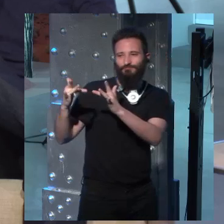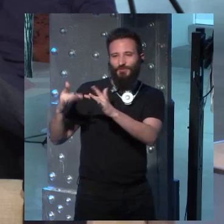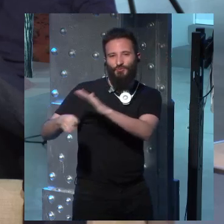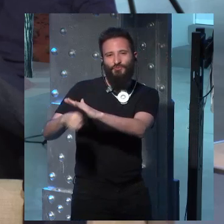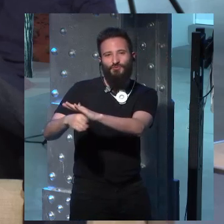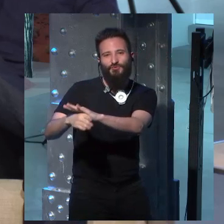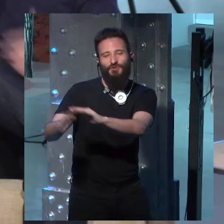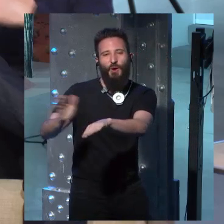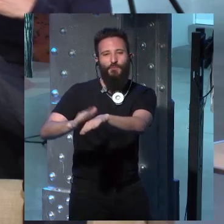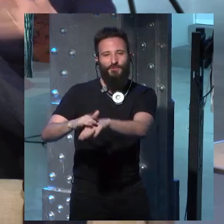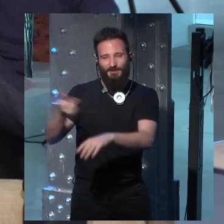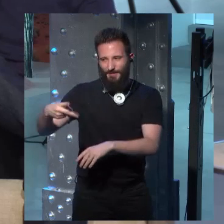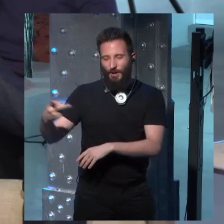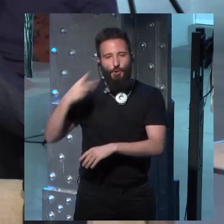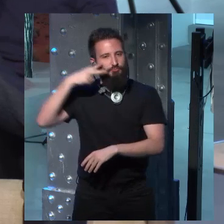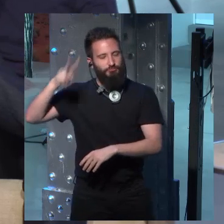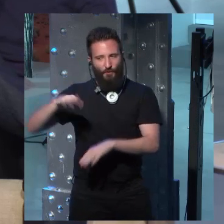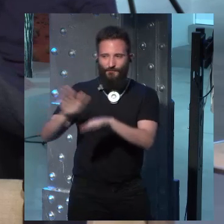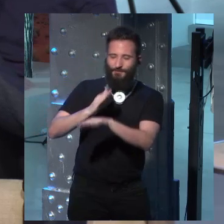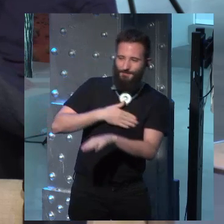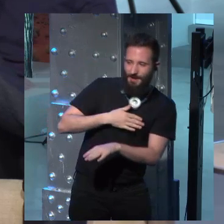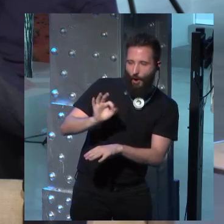faults and their own gap in